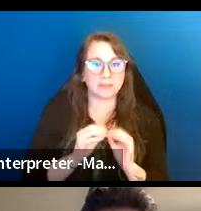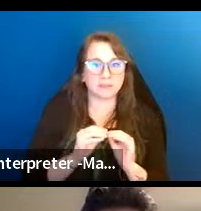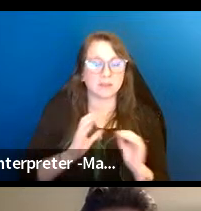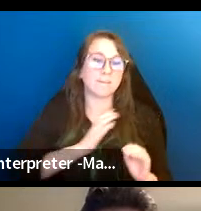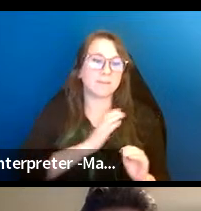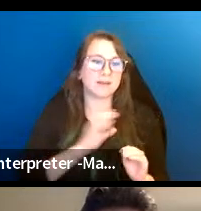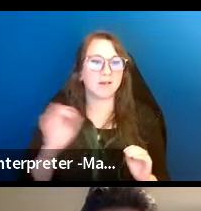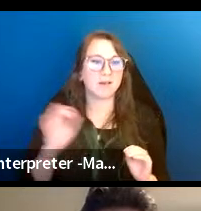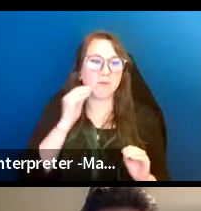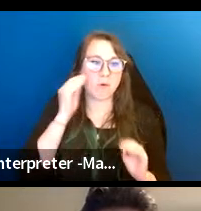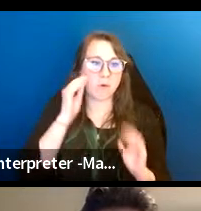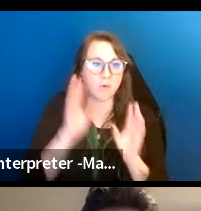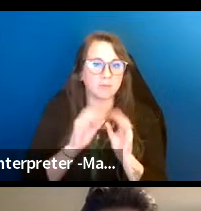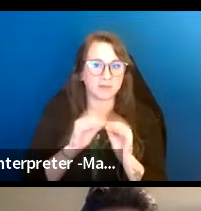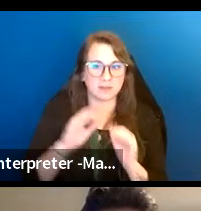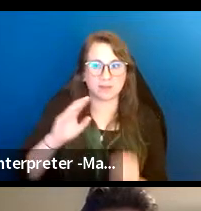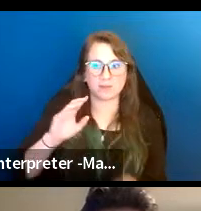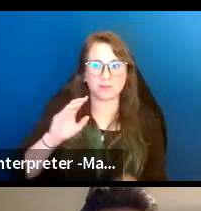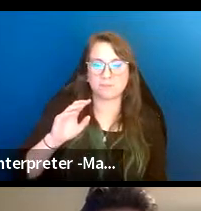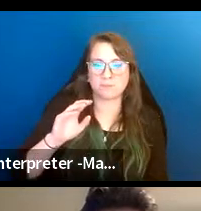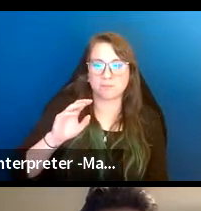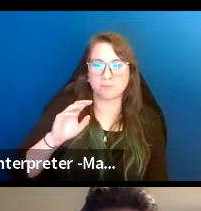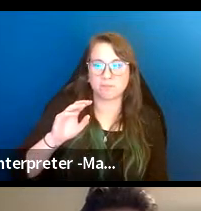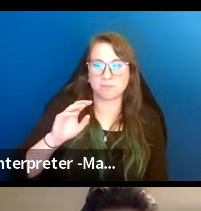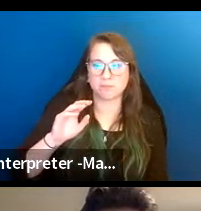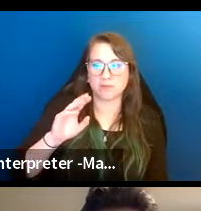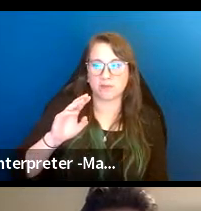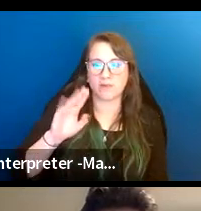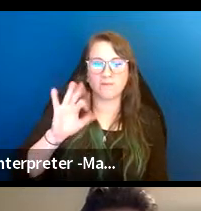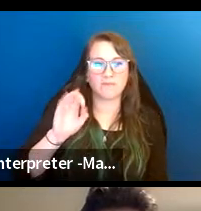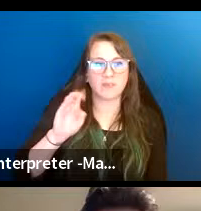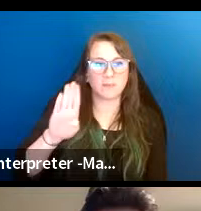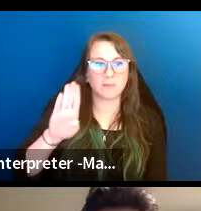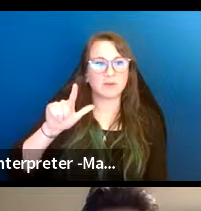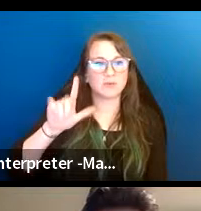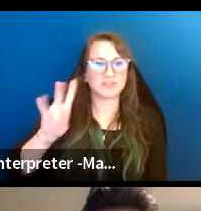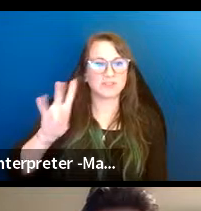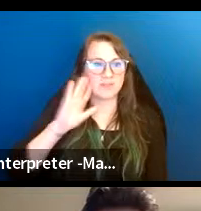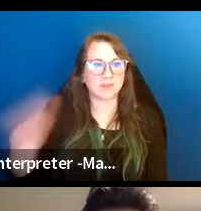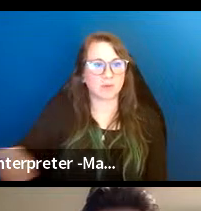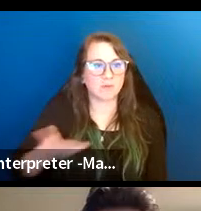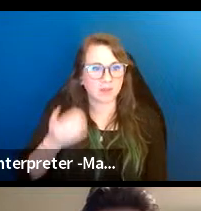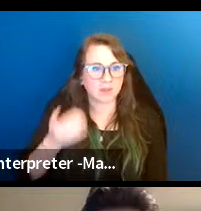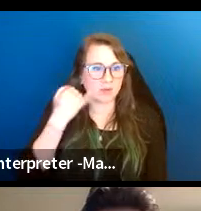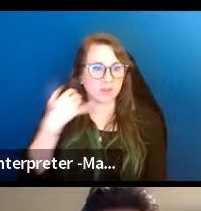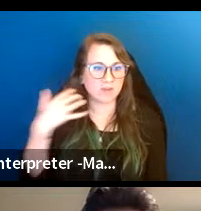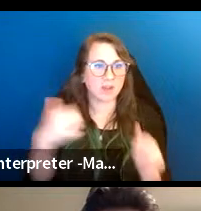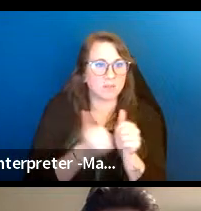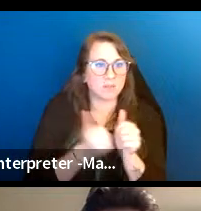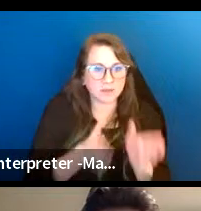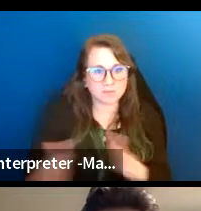2 weeks from now, February 27th. I'll invite you to that to see if we have any updated plans or